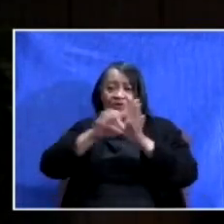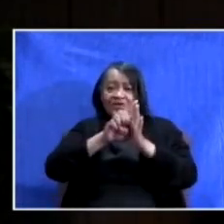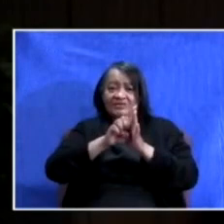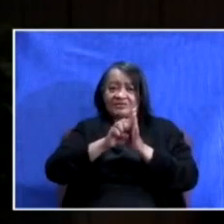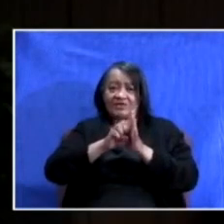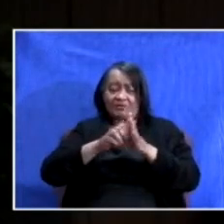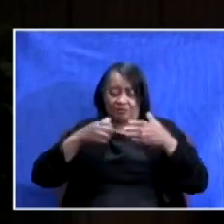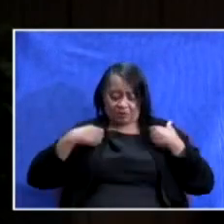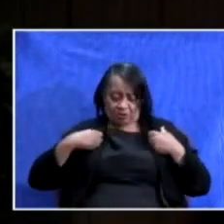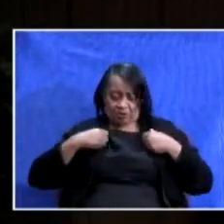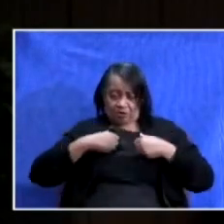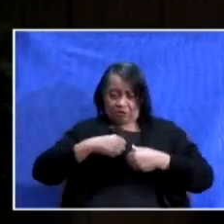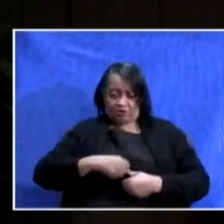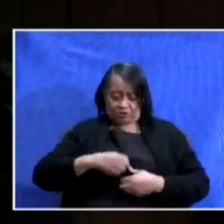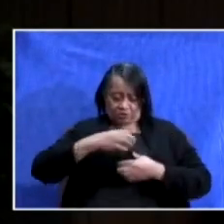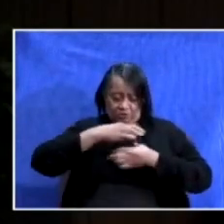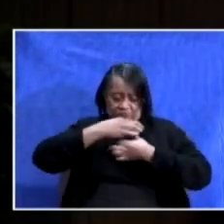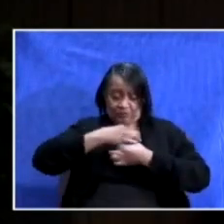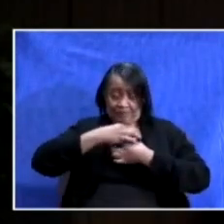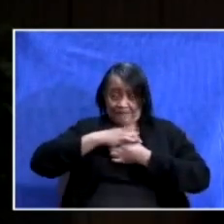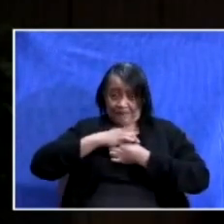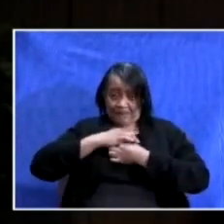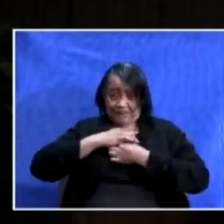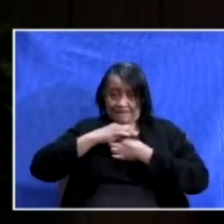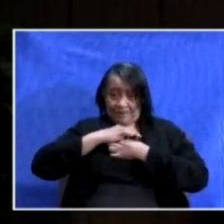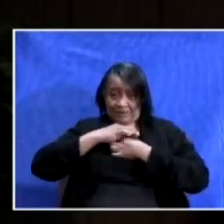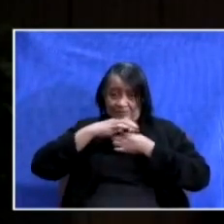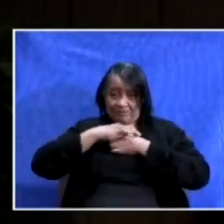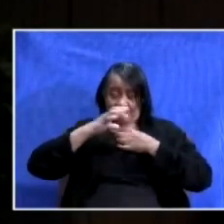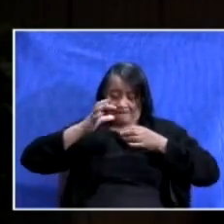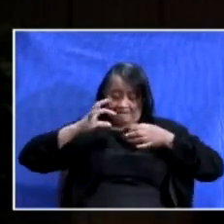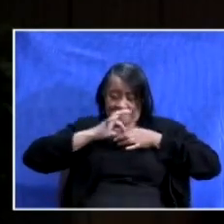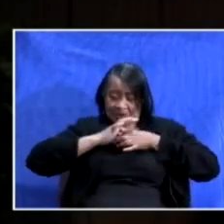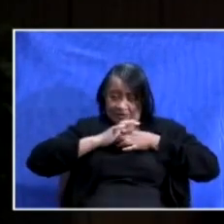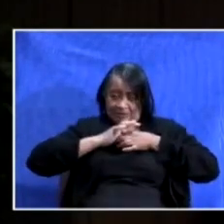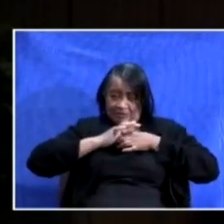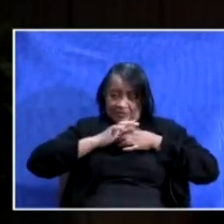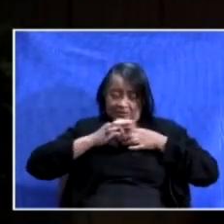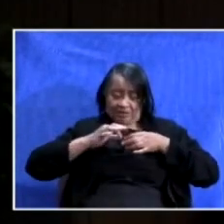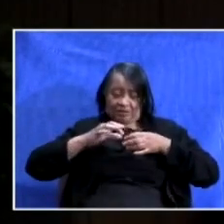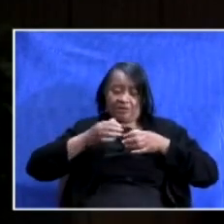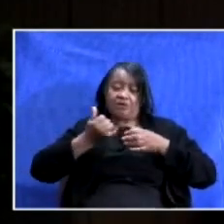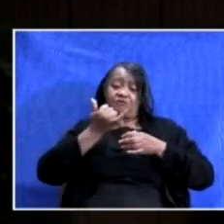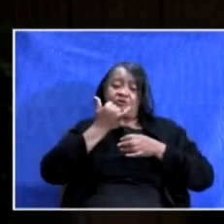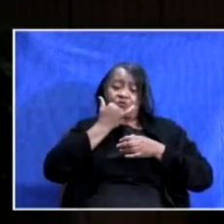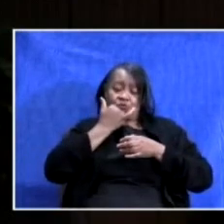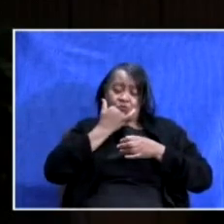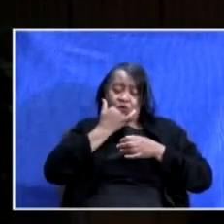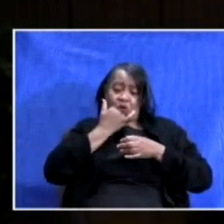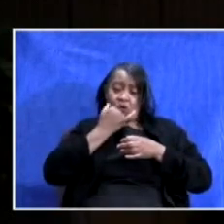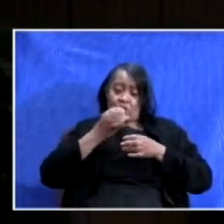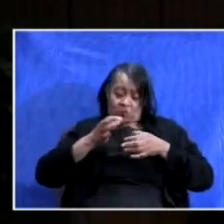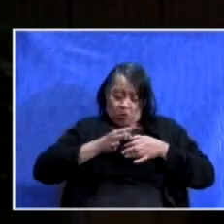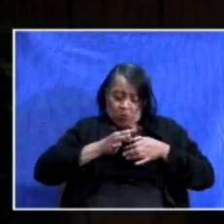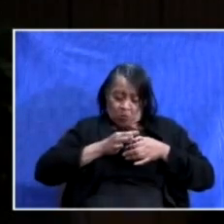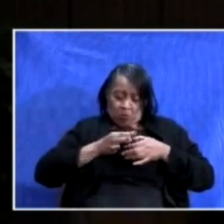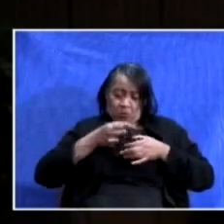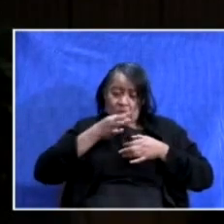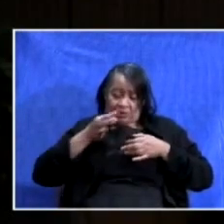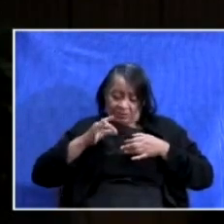you this before, if the first button is in the wrong hole, then the second button is in the wrong hole, and the third button is in the wrong